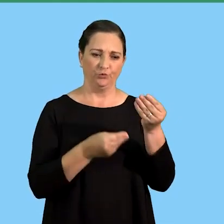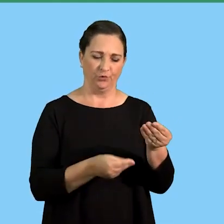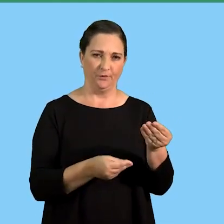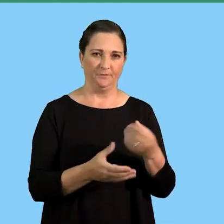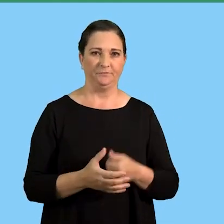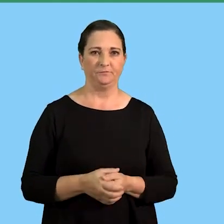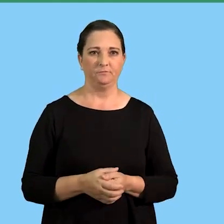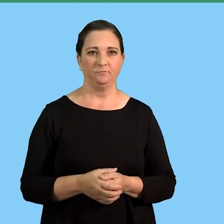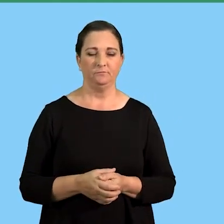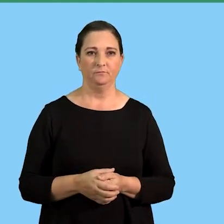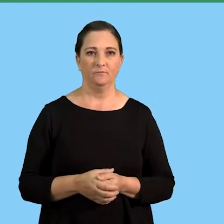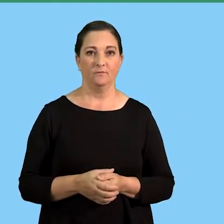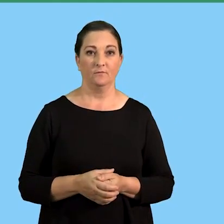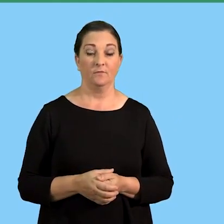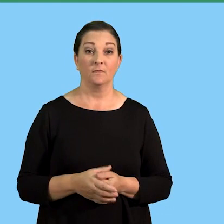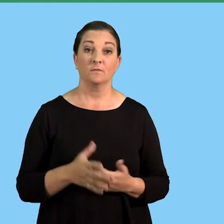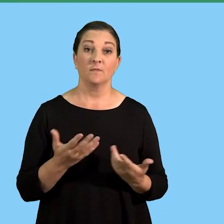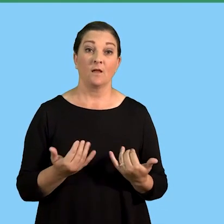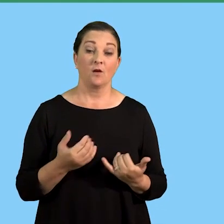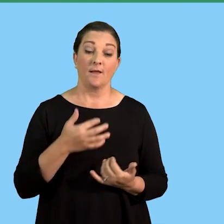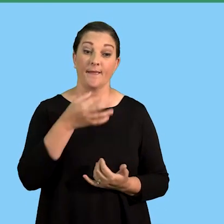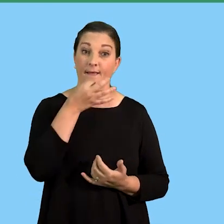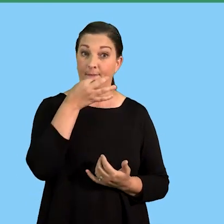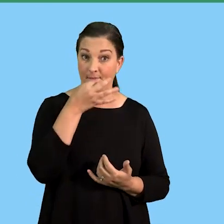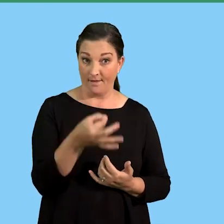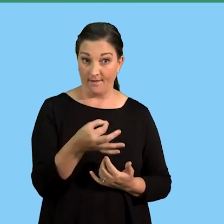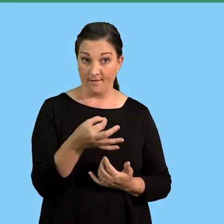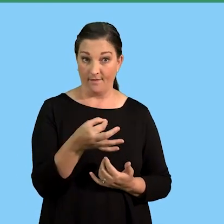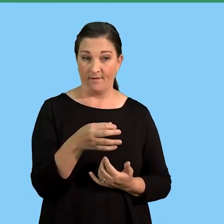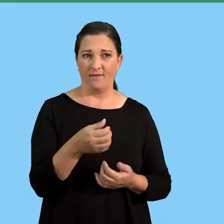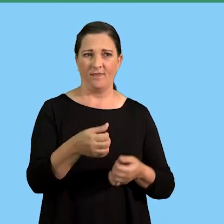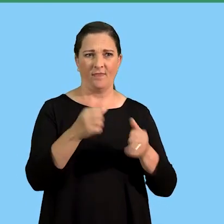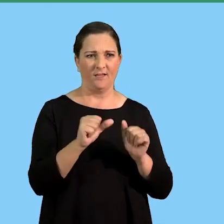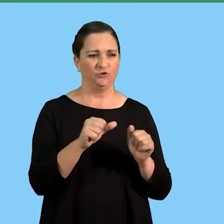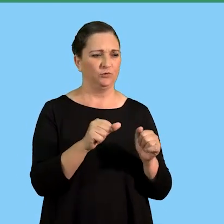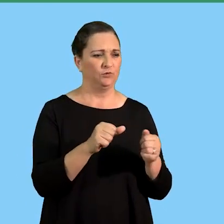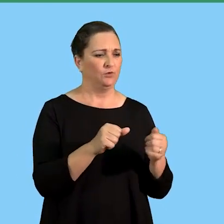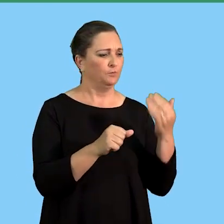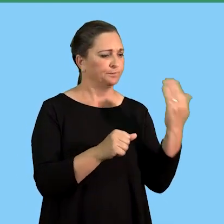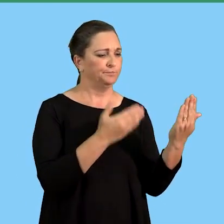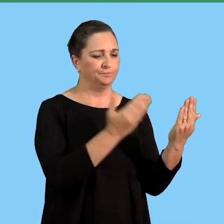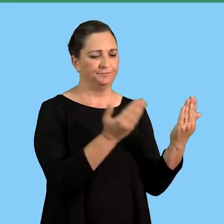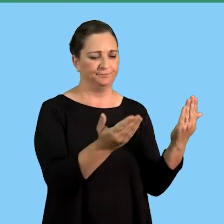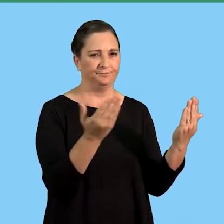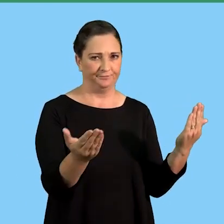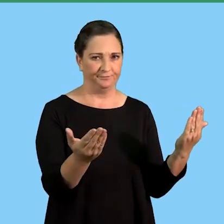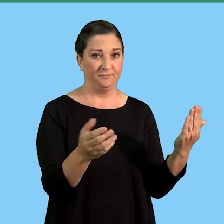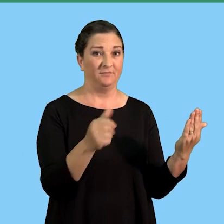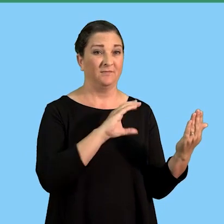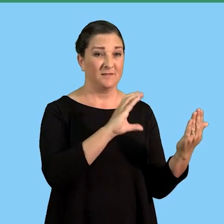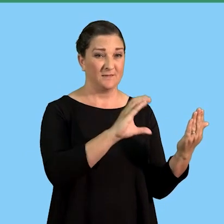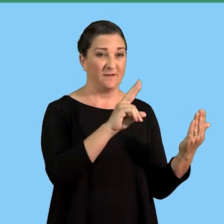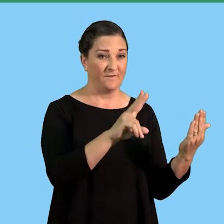documents. So when candidates have applied, and then we need to then sort the received